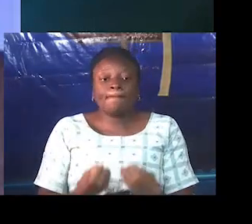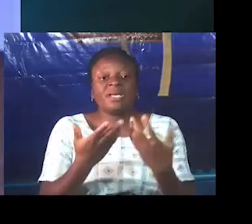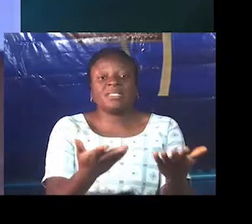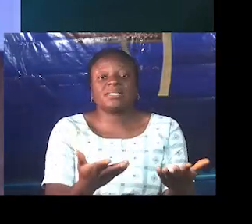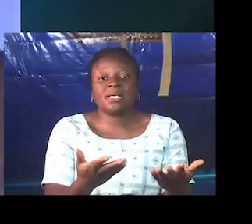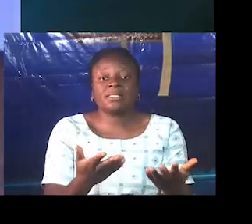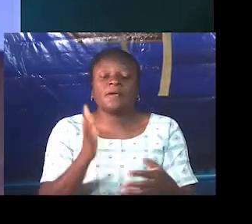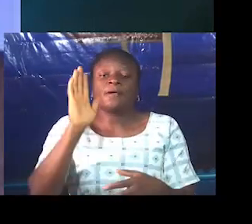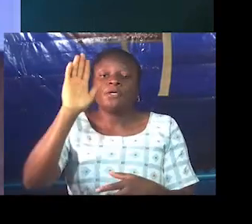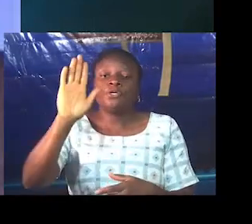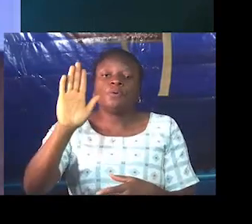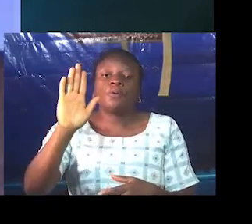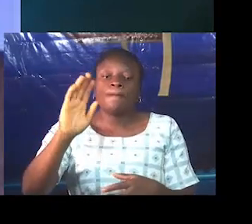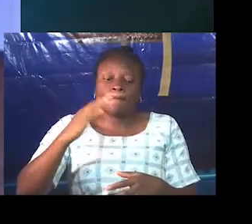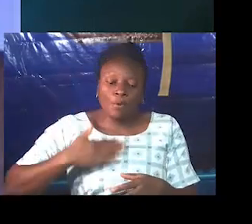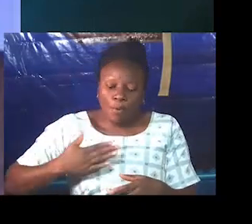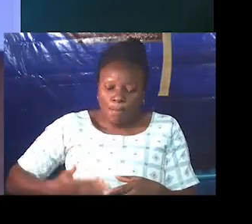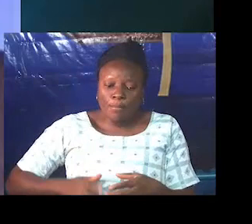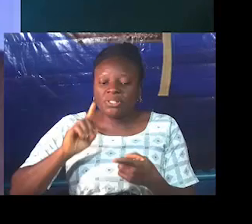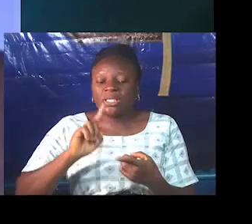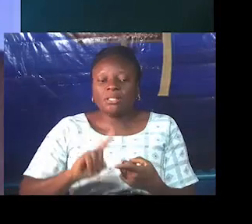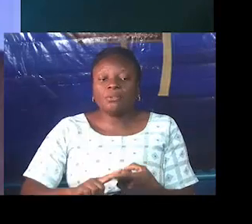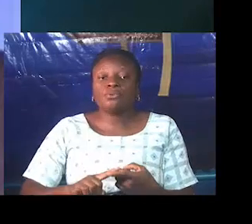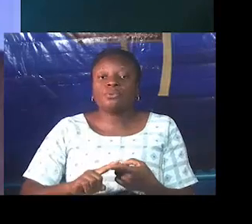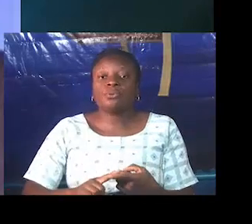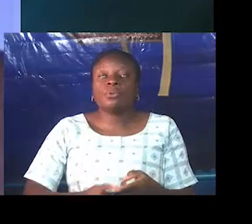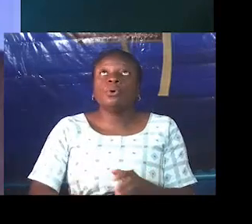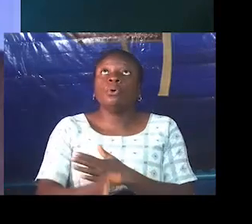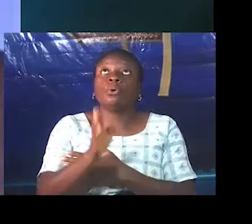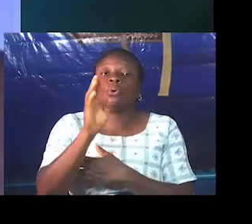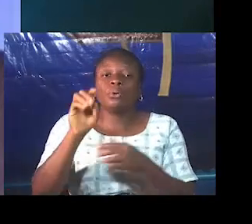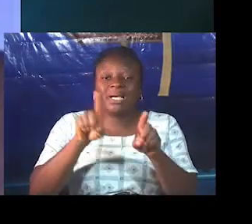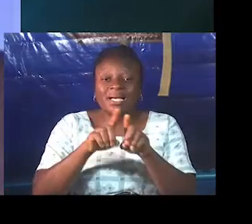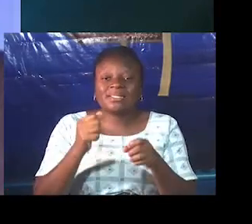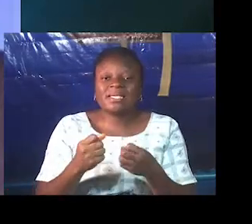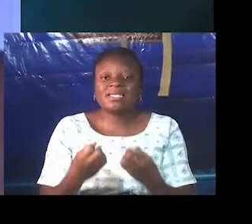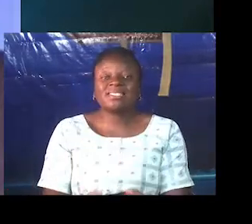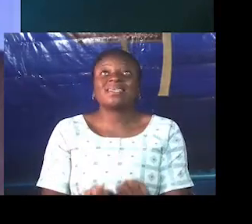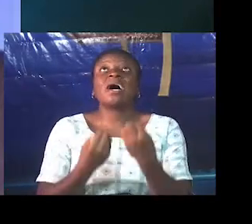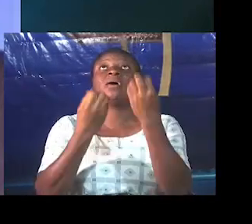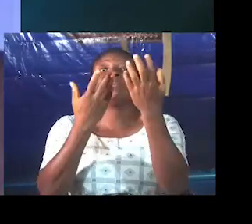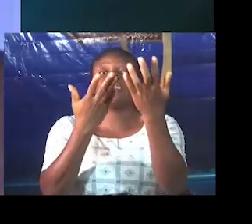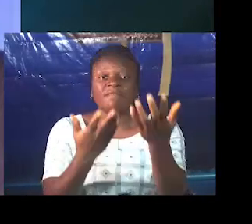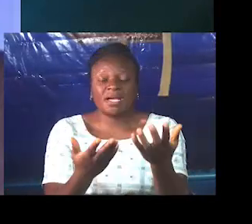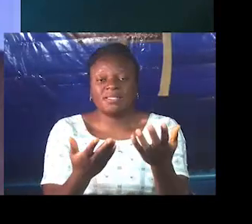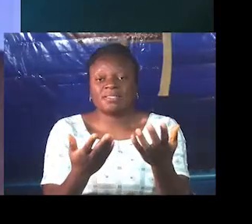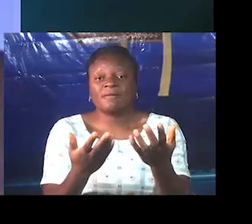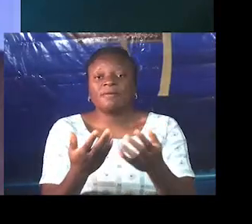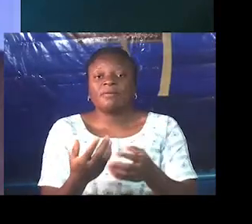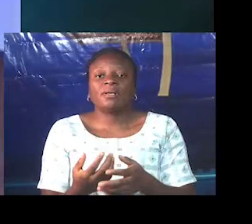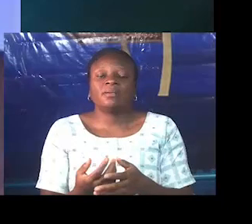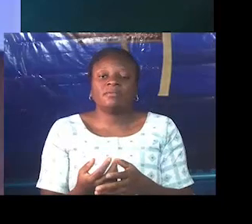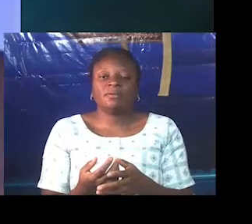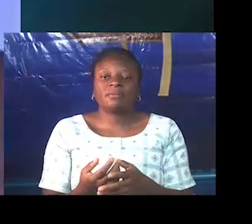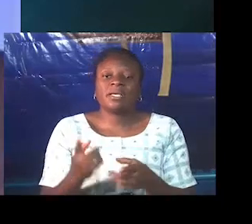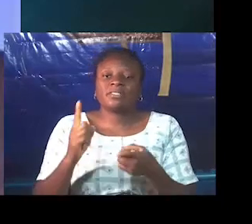a sacrifice, holy and acceptable unto Him. Now the second thing, which is very, very critical,